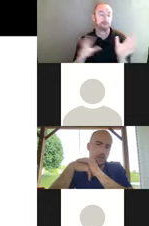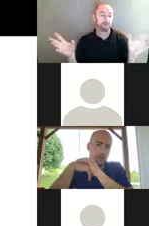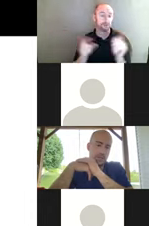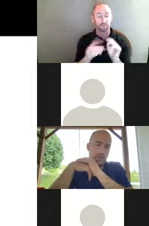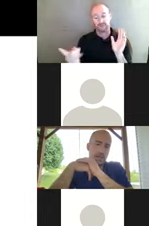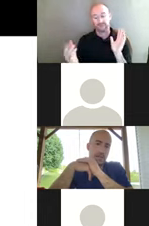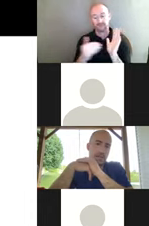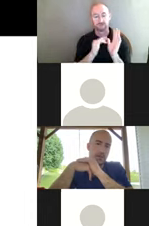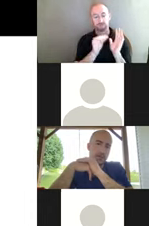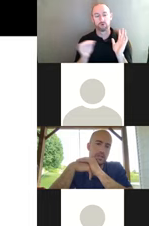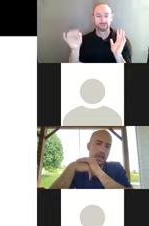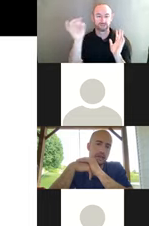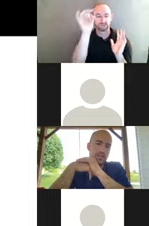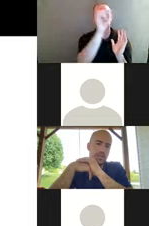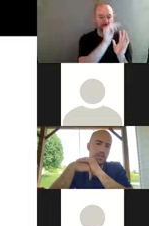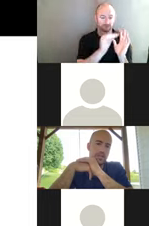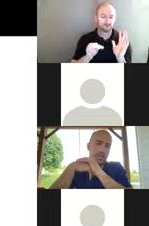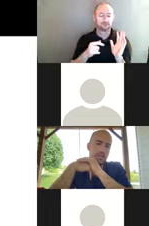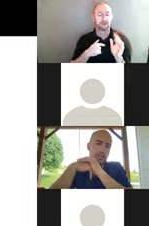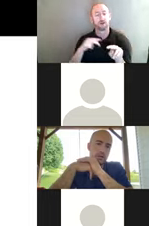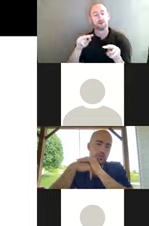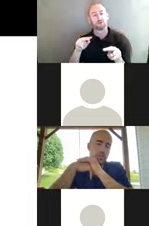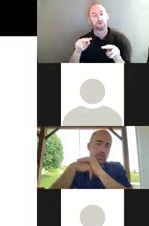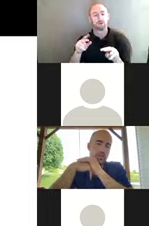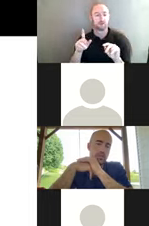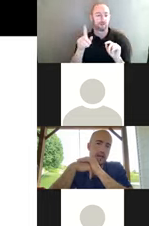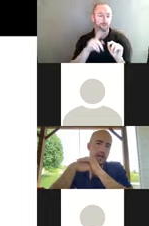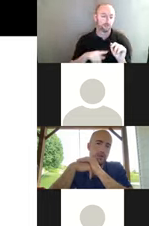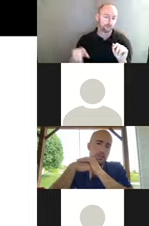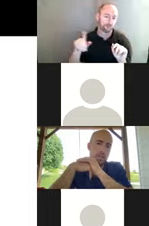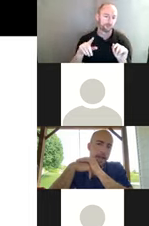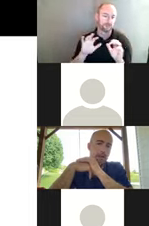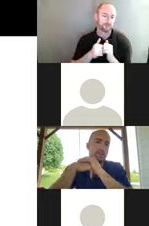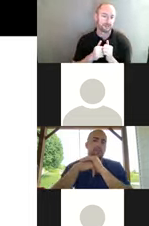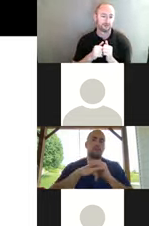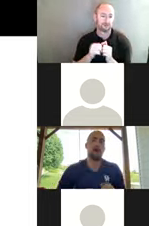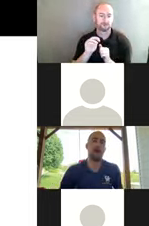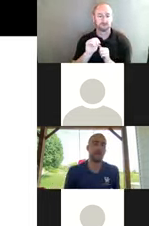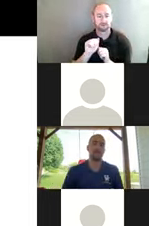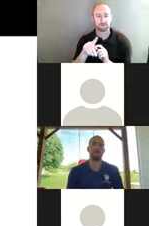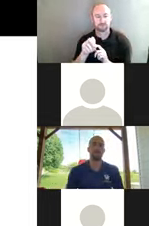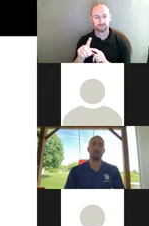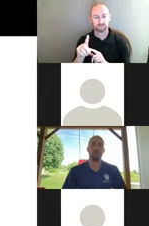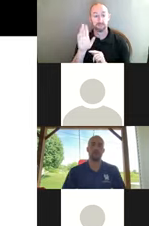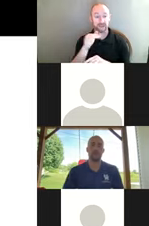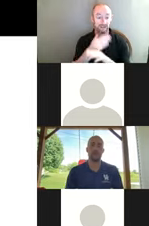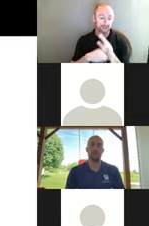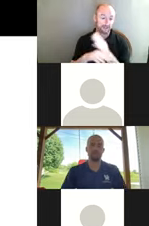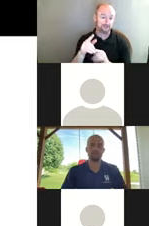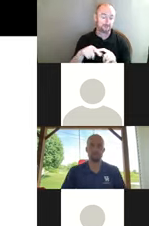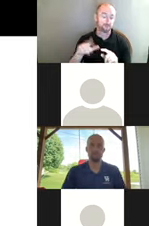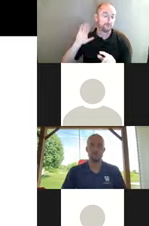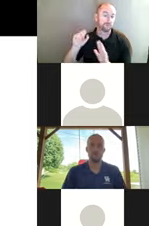whole area. And I looked at those, how those were mapped by hand from previous state